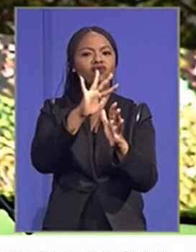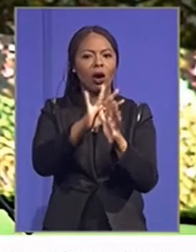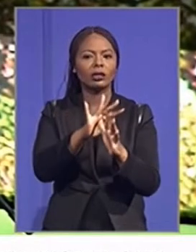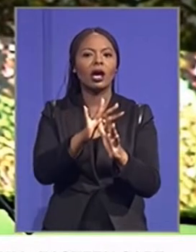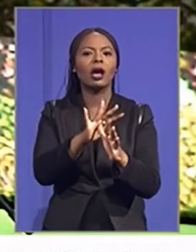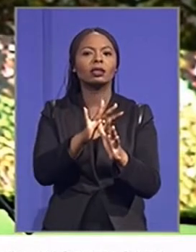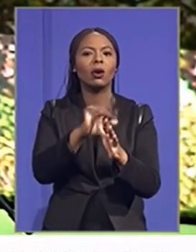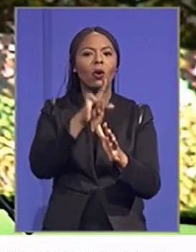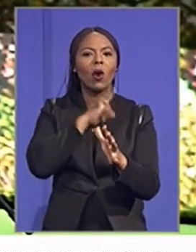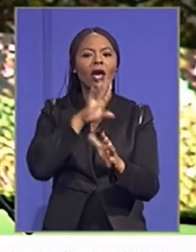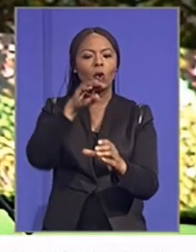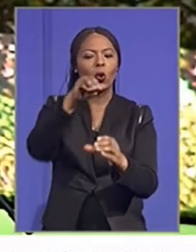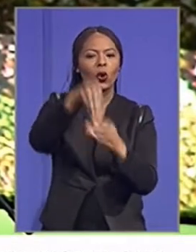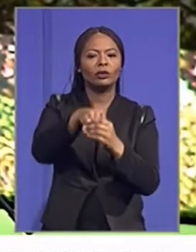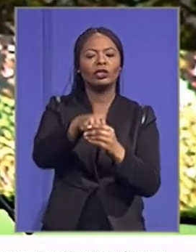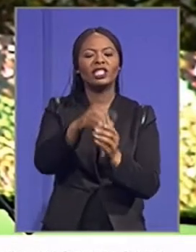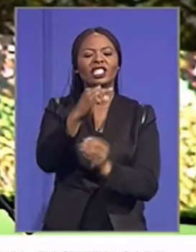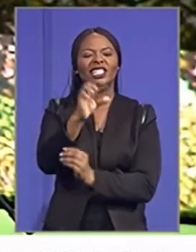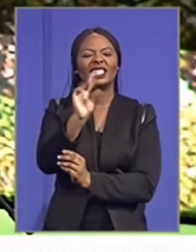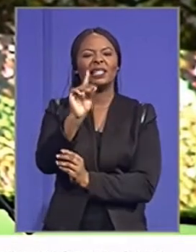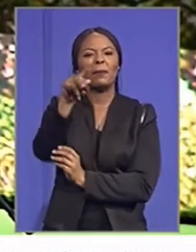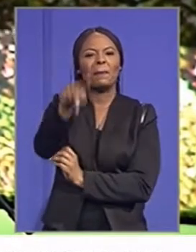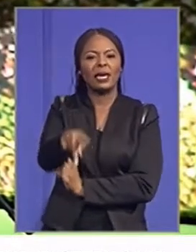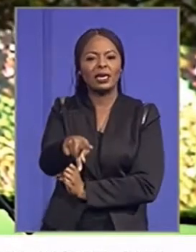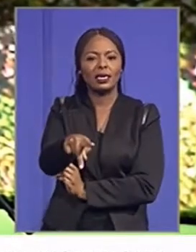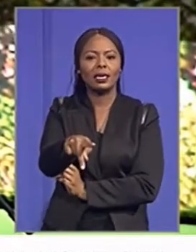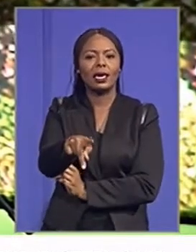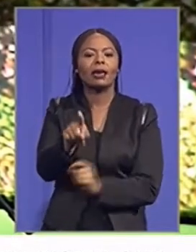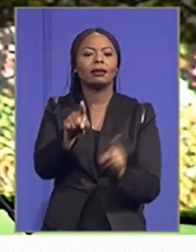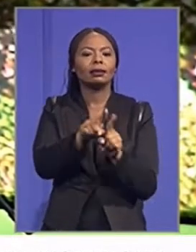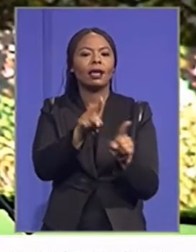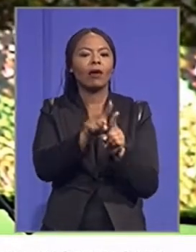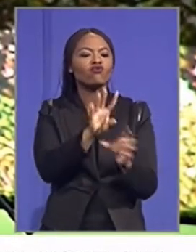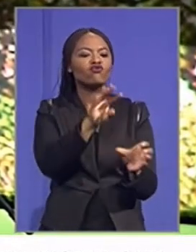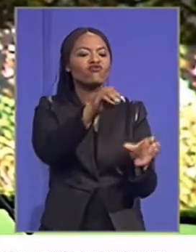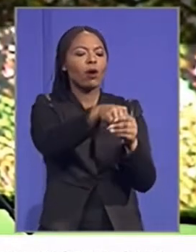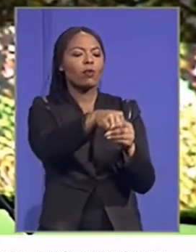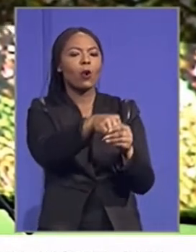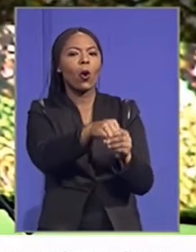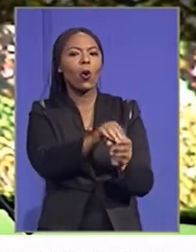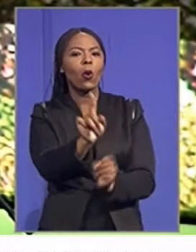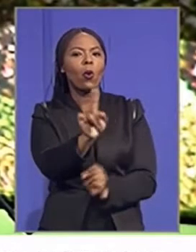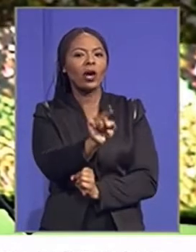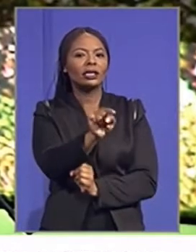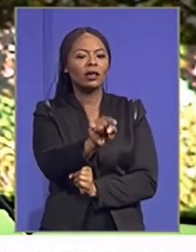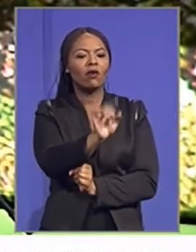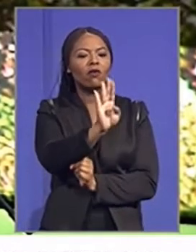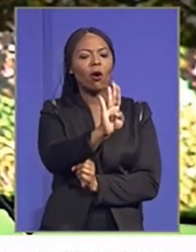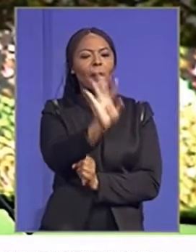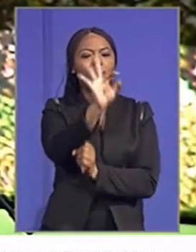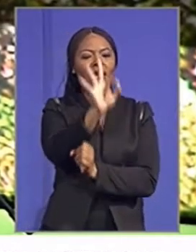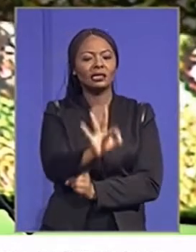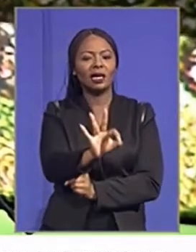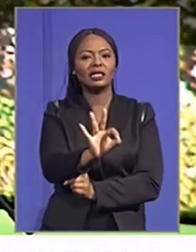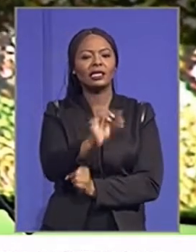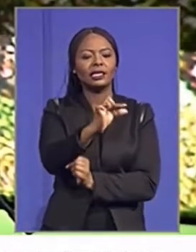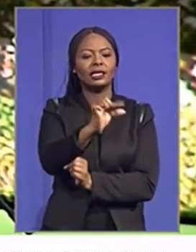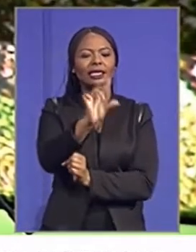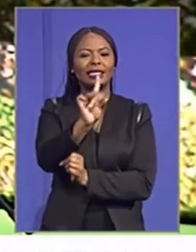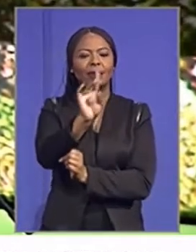our GDP, and contributing more than 4% of